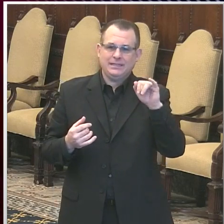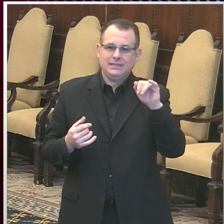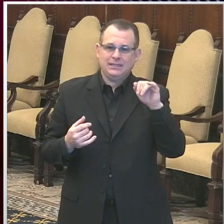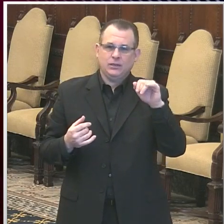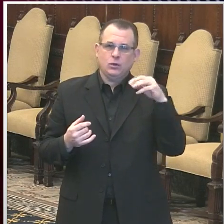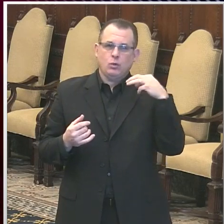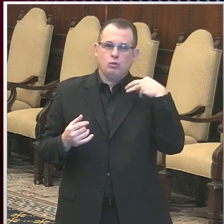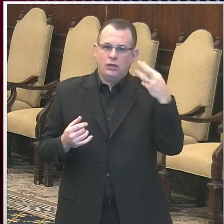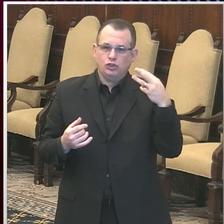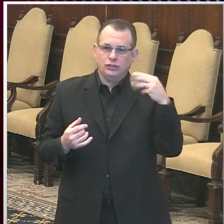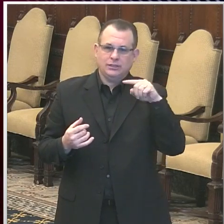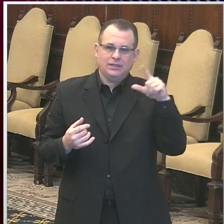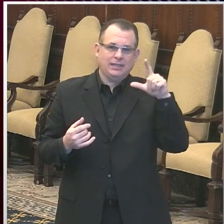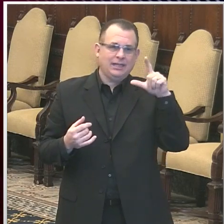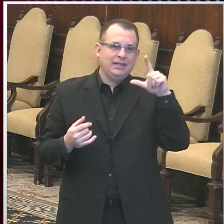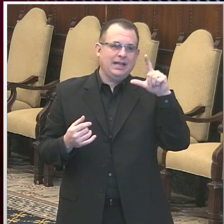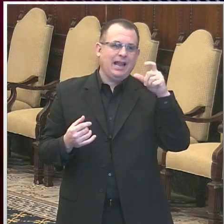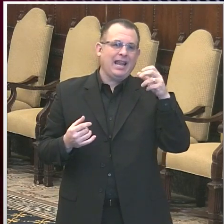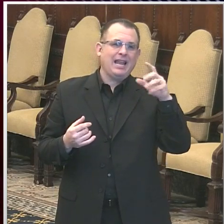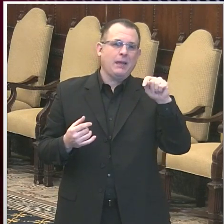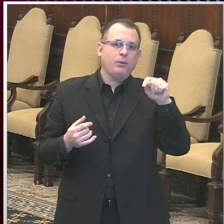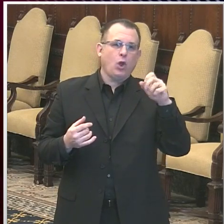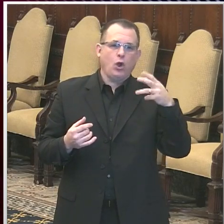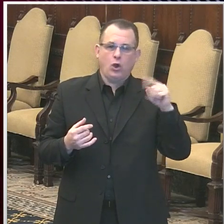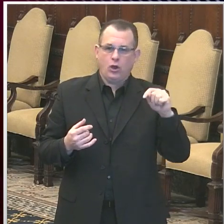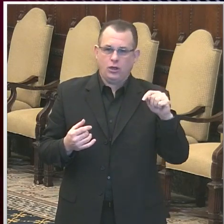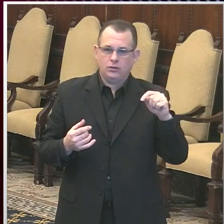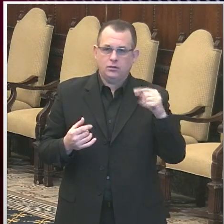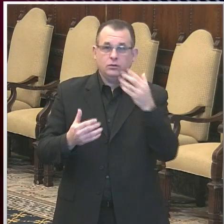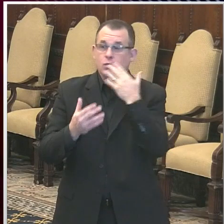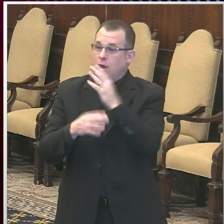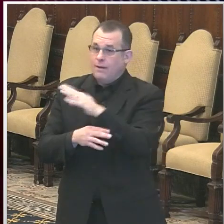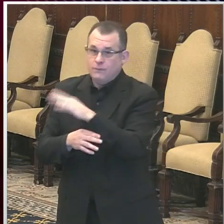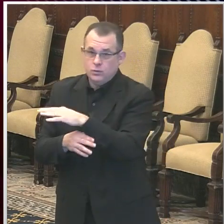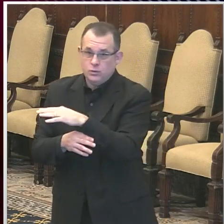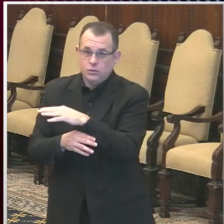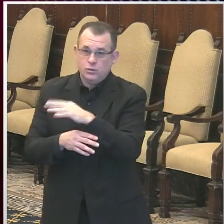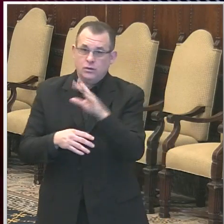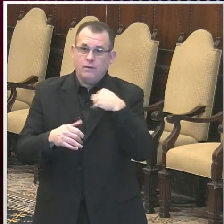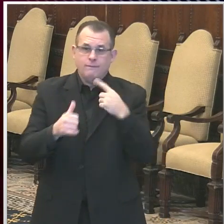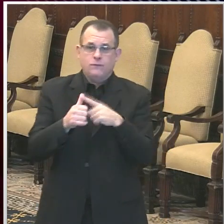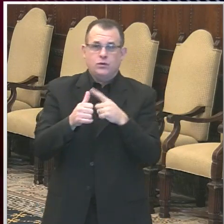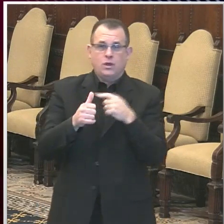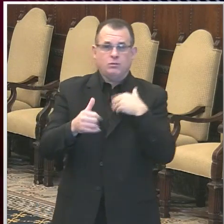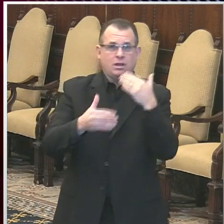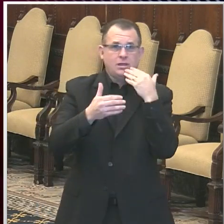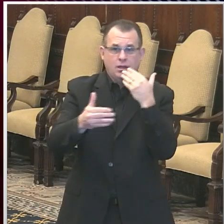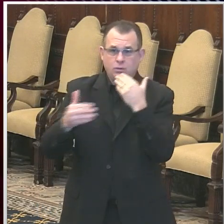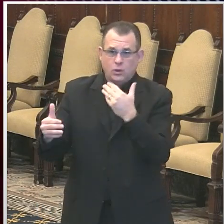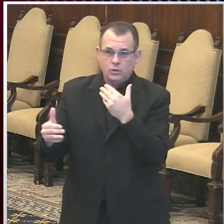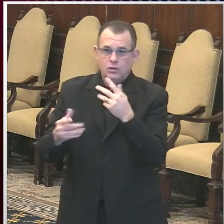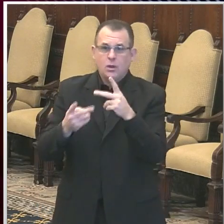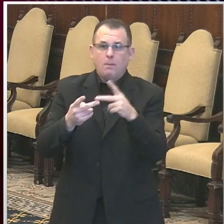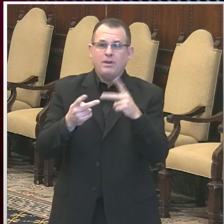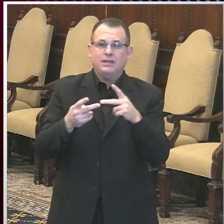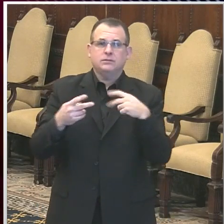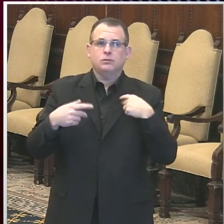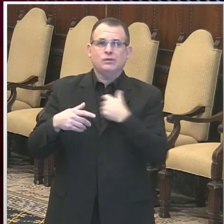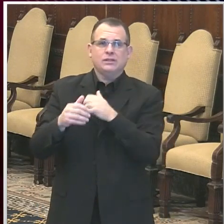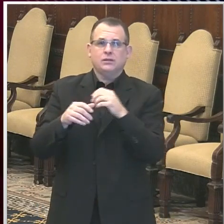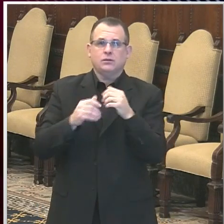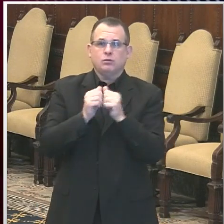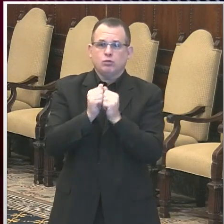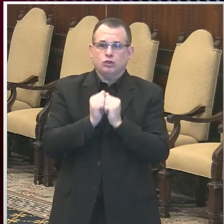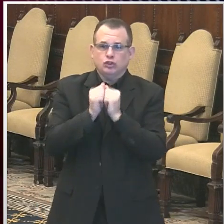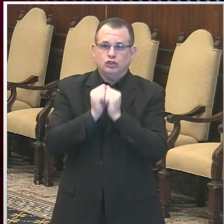Thank you, Dr. Farley. Good afternoon, everyone. I first of all want to thank houses of worship around the city for shifting